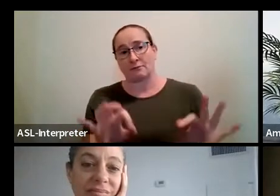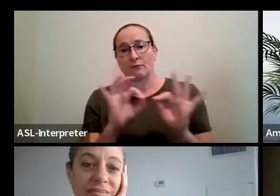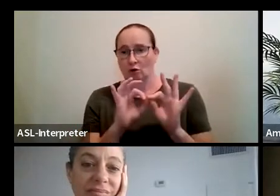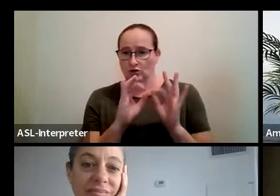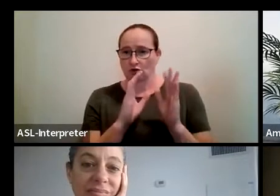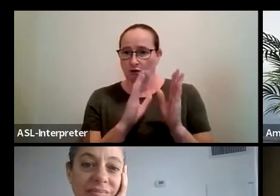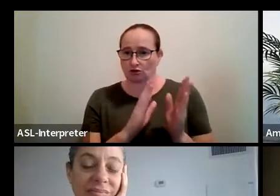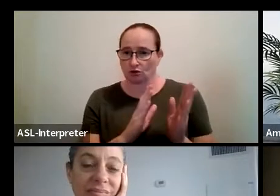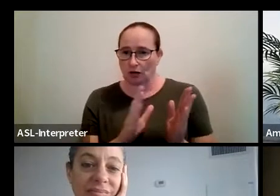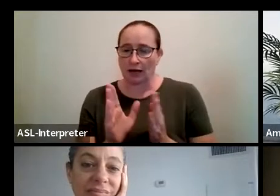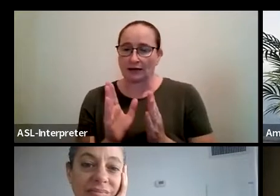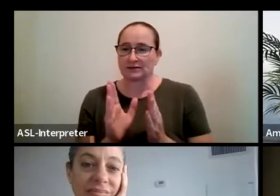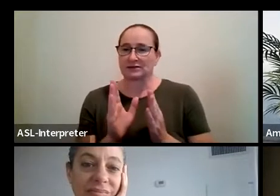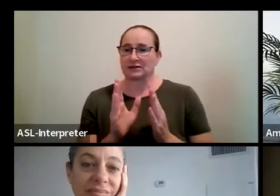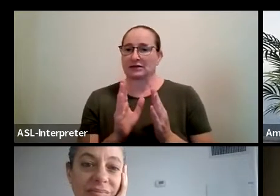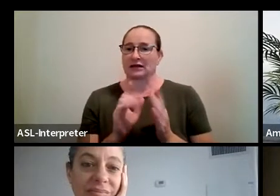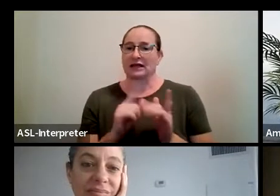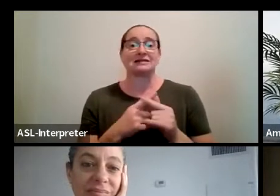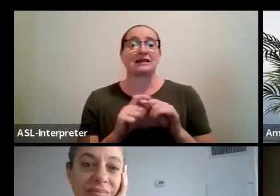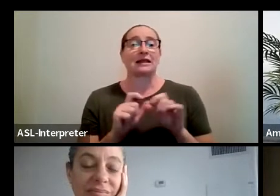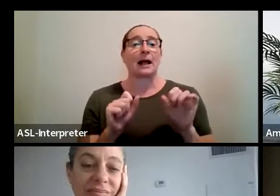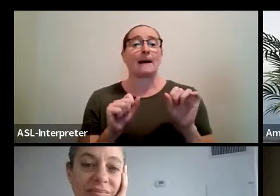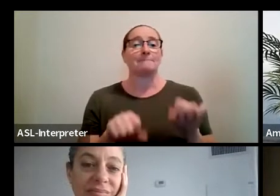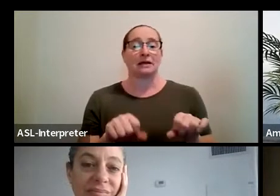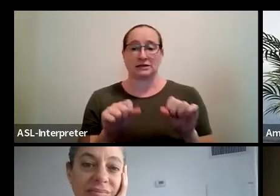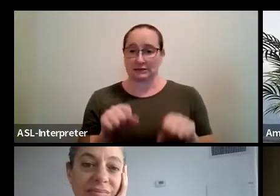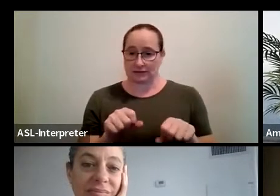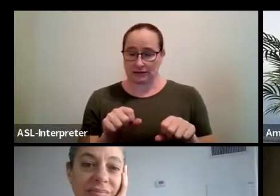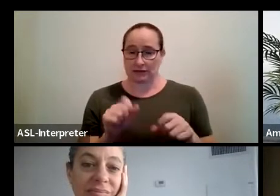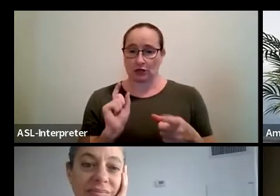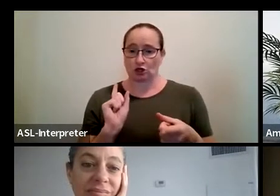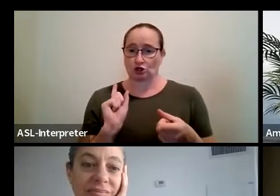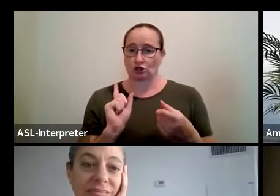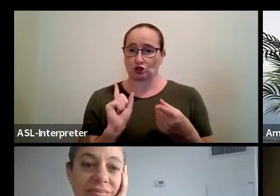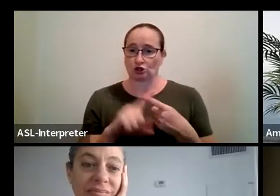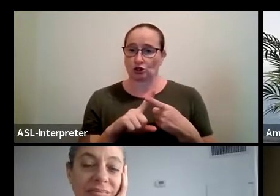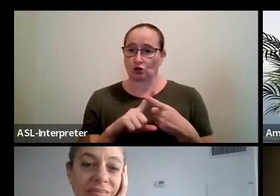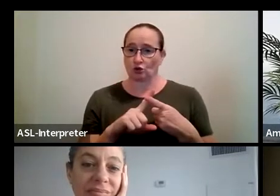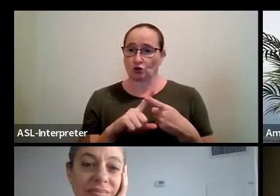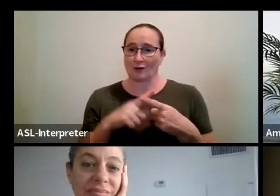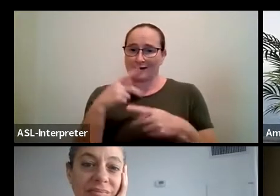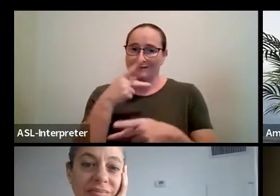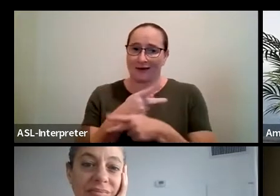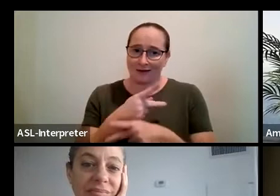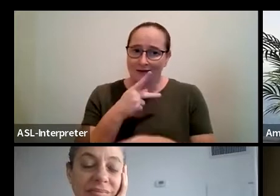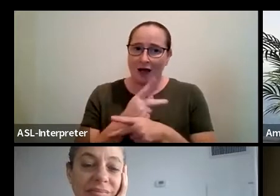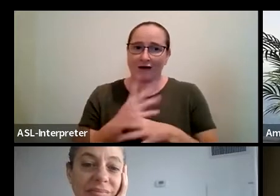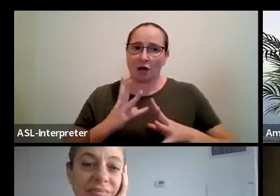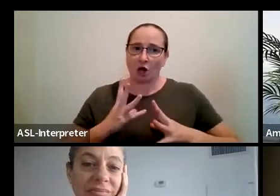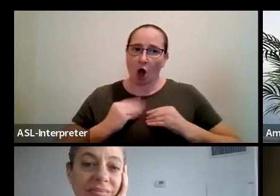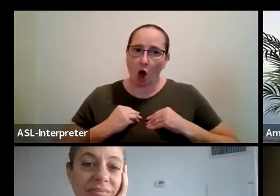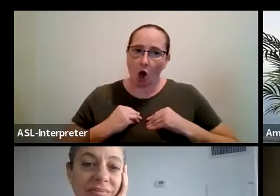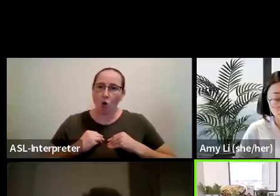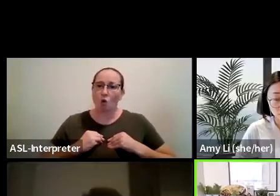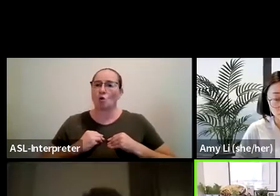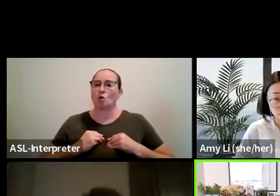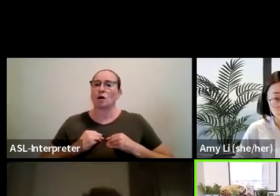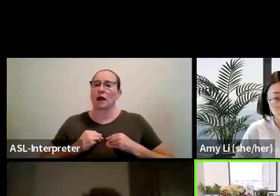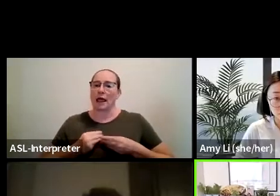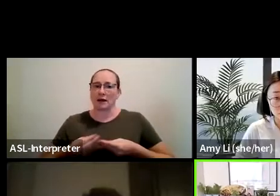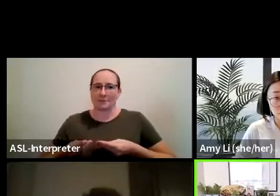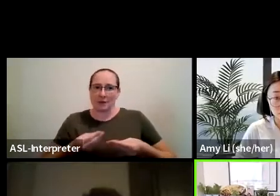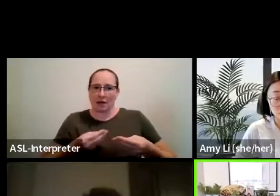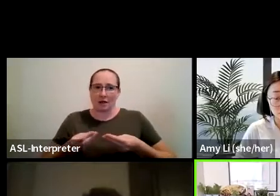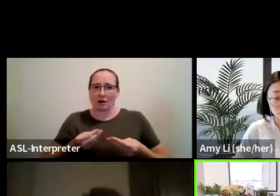that's tucked in is the ability to take care of and own and be a steward to your data.